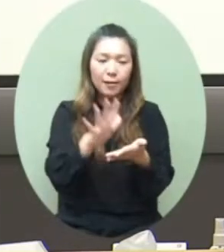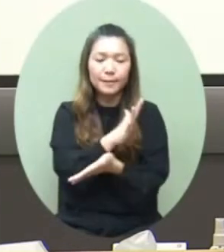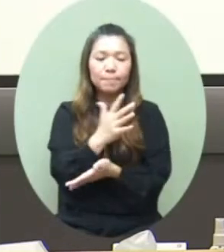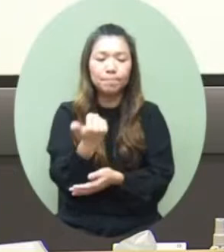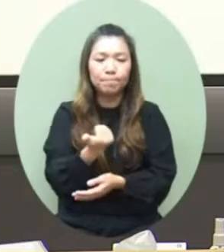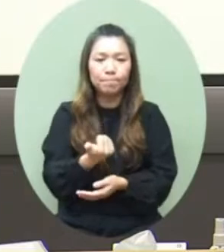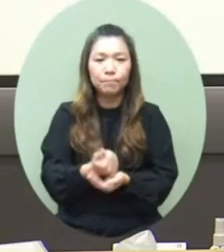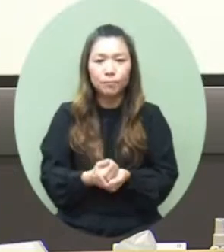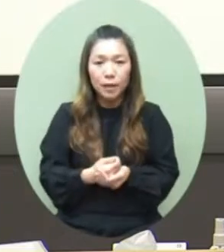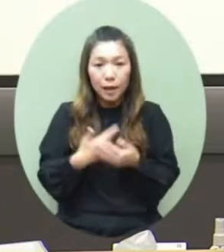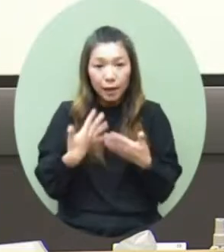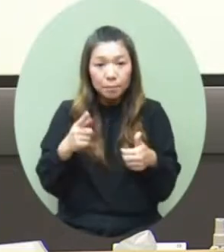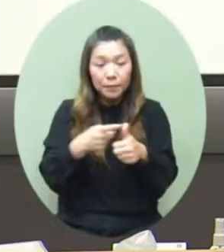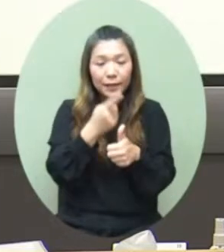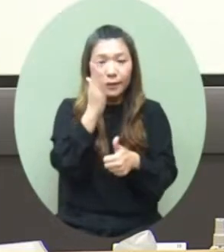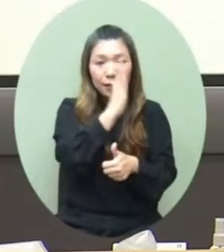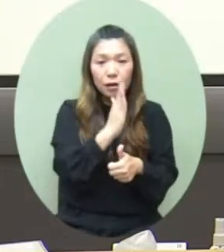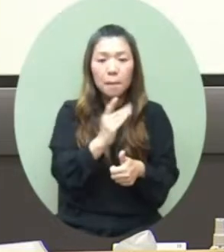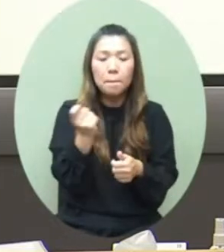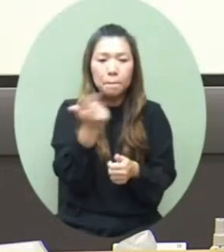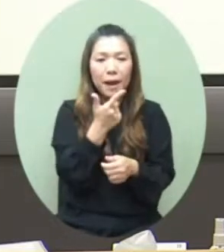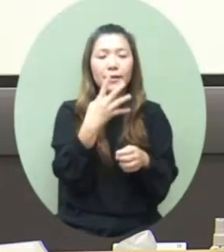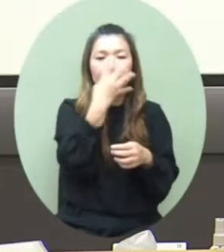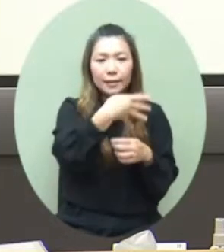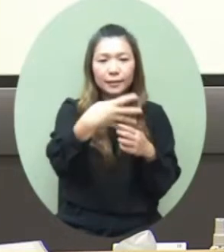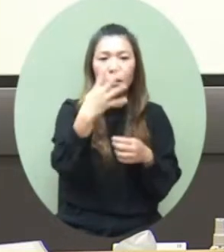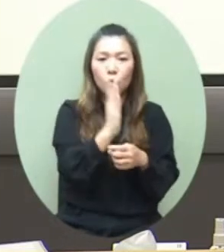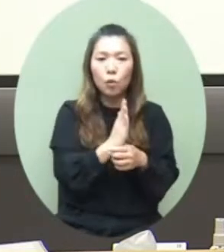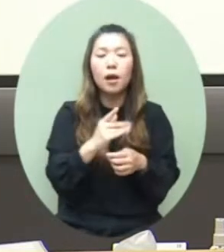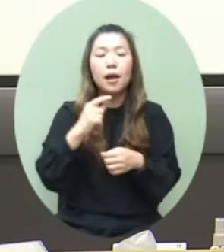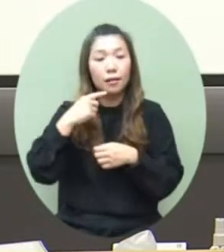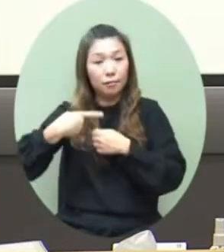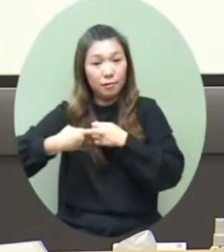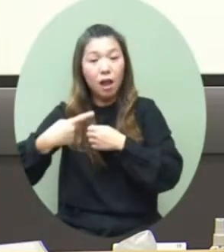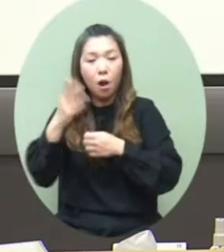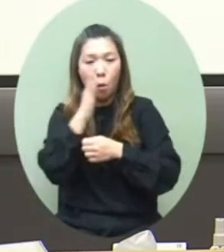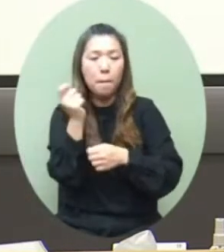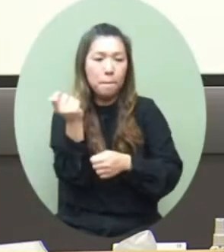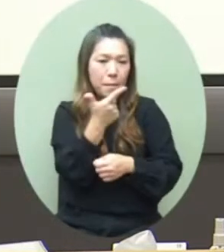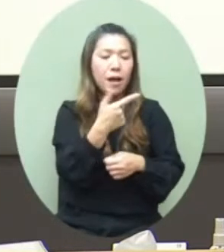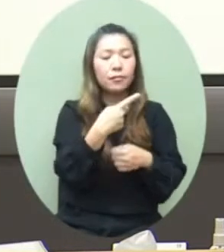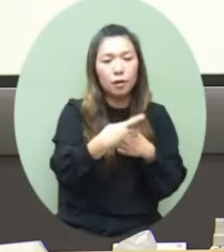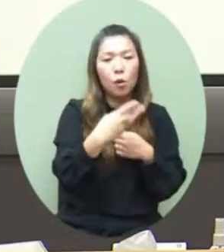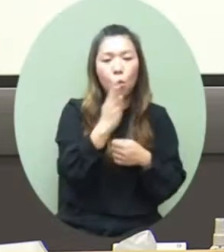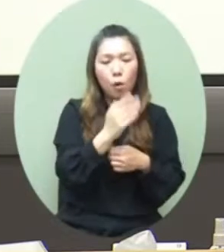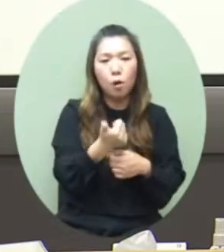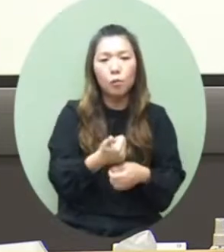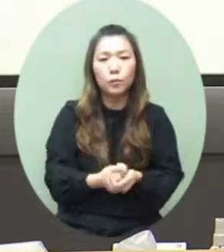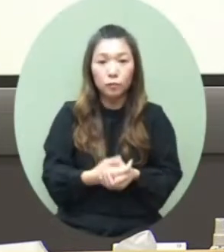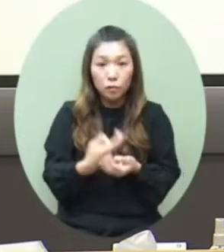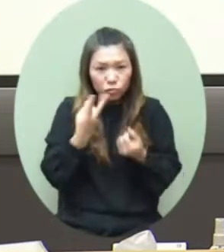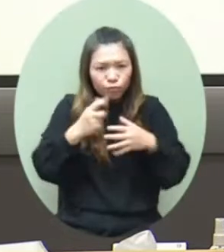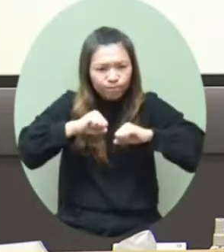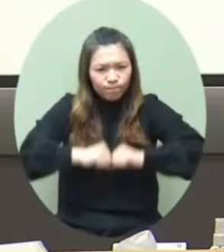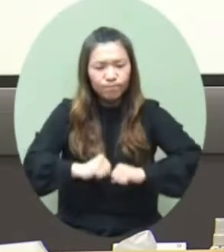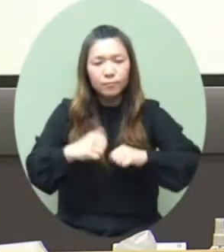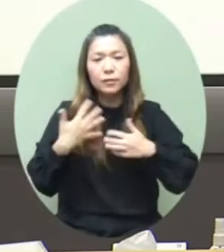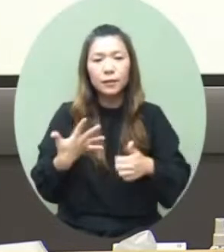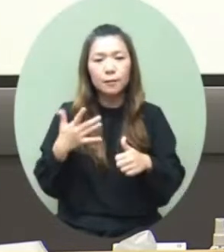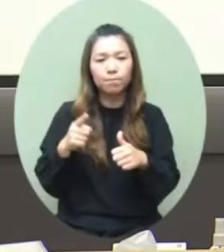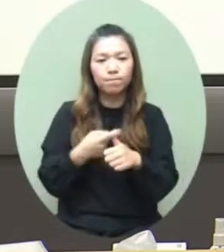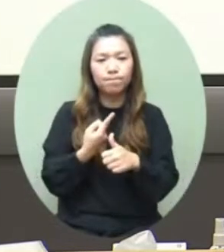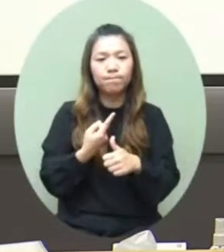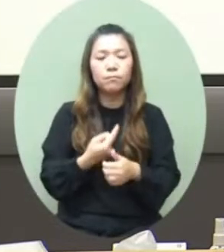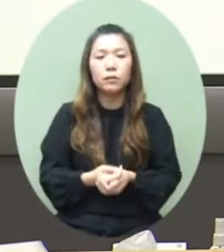the whole, we envisage better performance in the coming quarter. That means in the fourth quarter, things